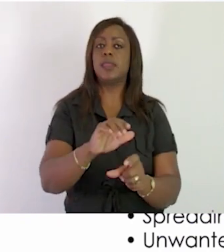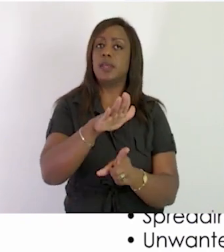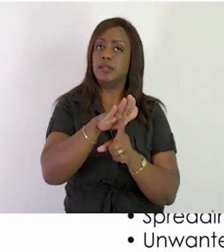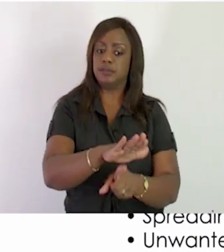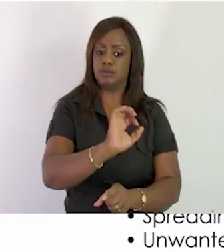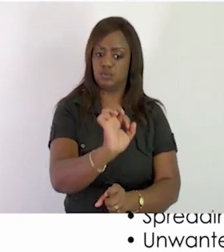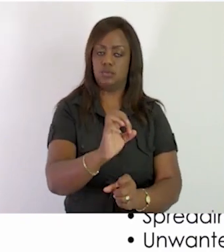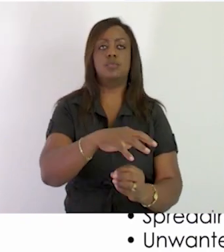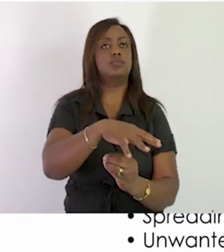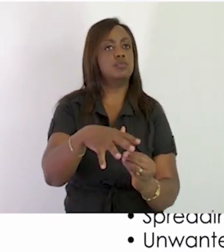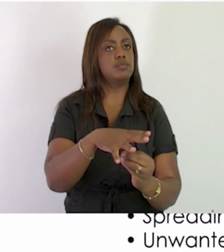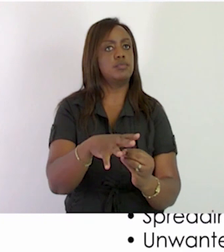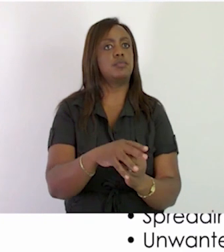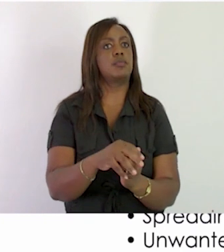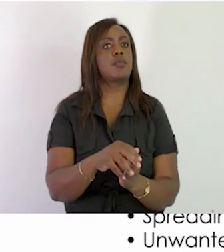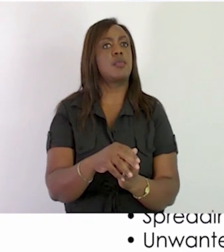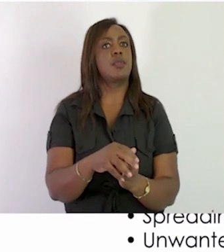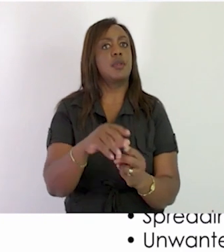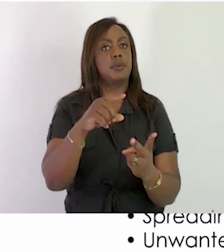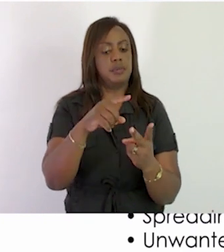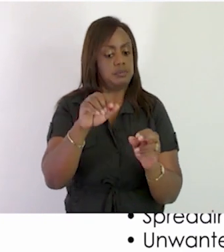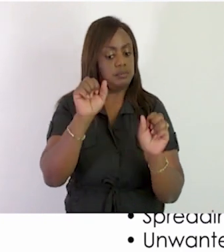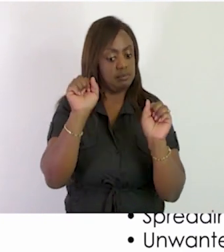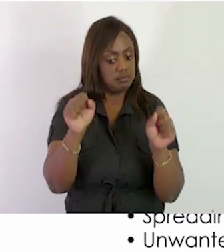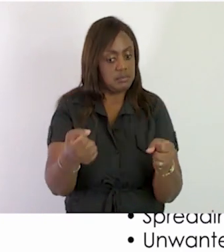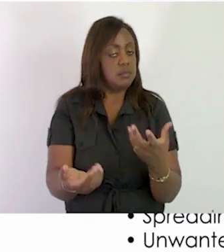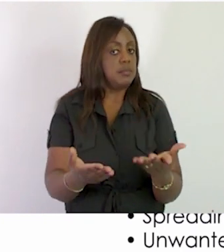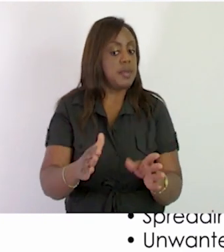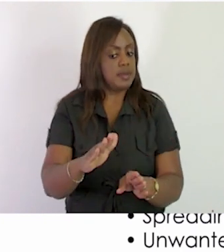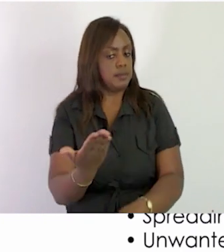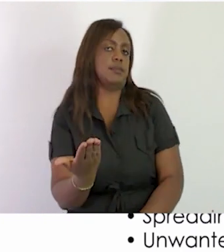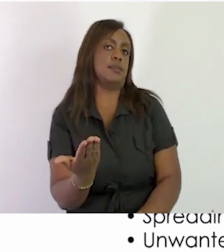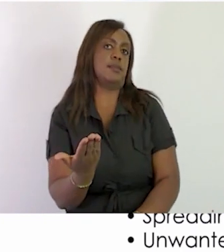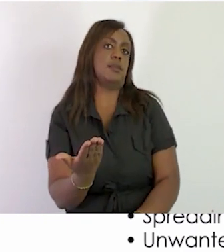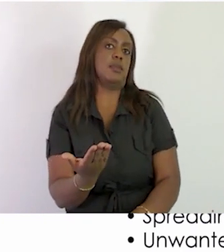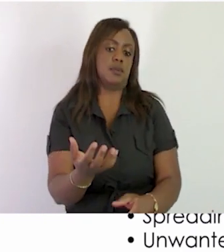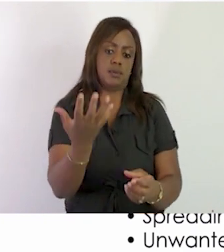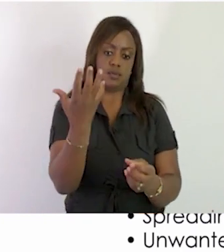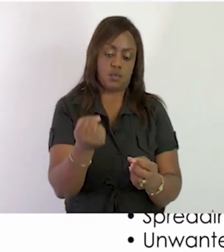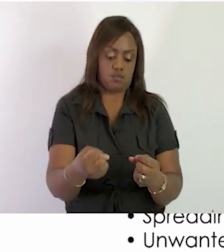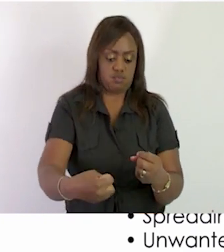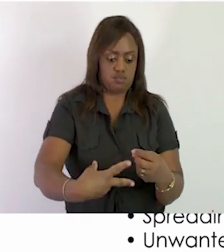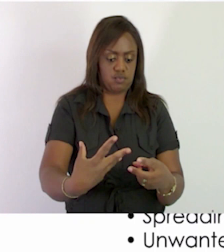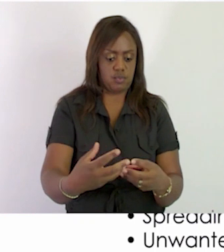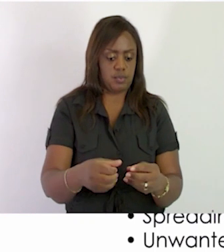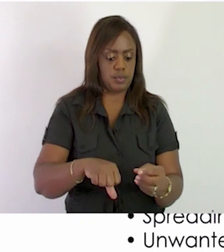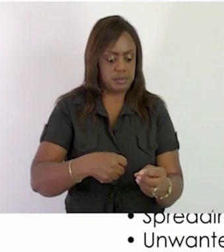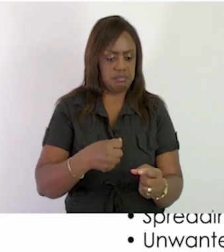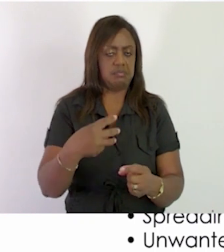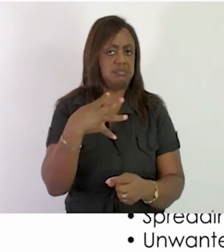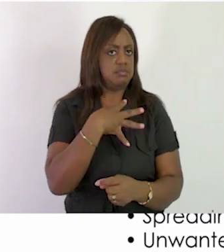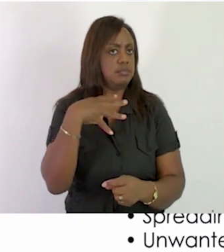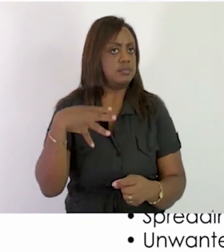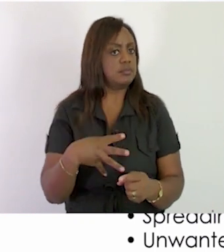impacts? Death. You can die. When you contract diseases like HIV, you might die. And then it also leads